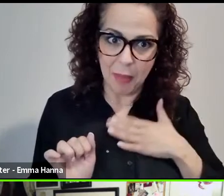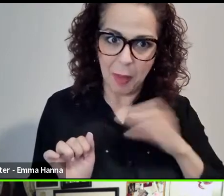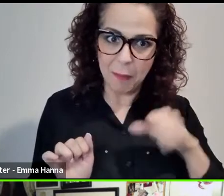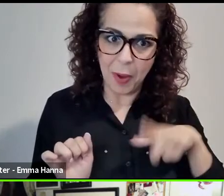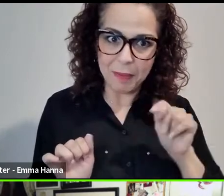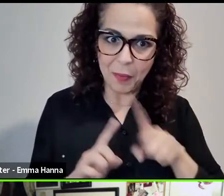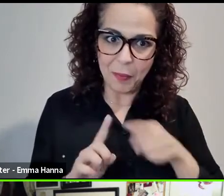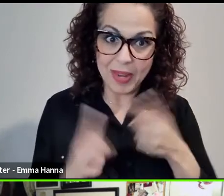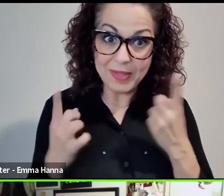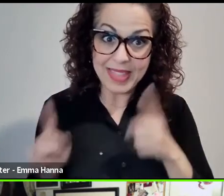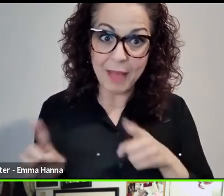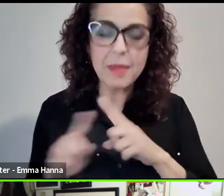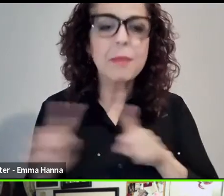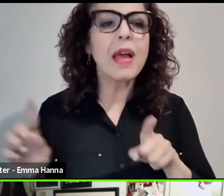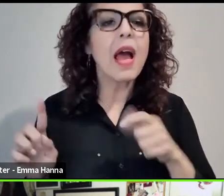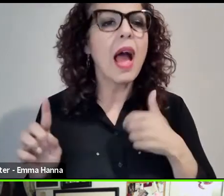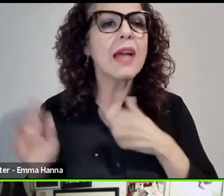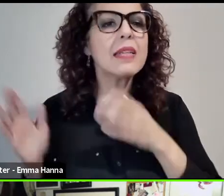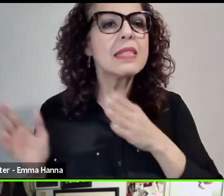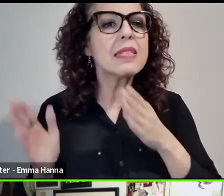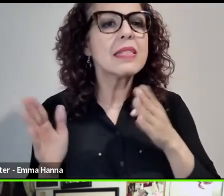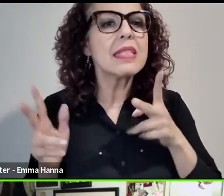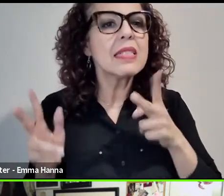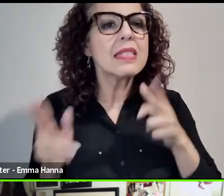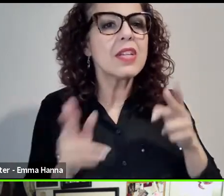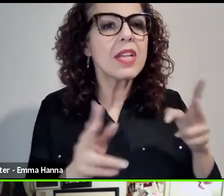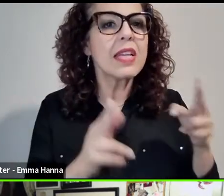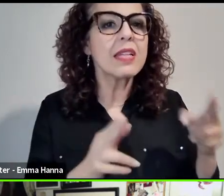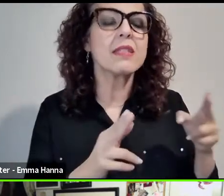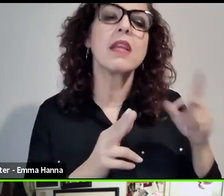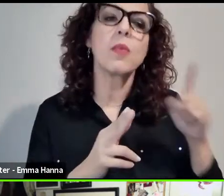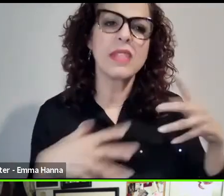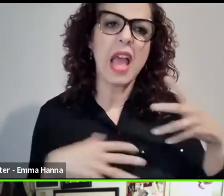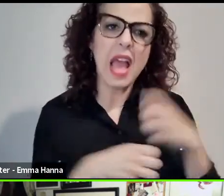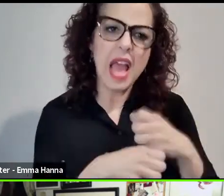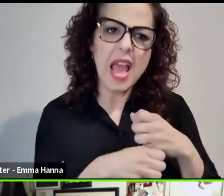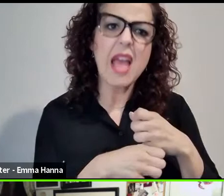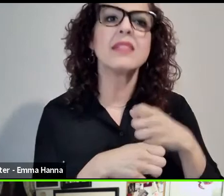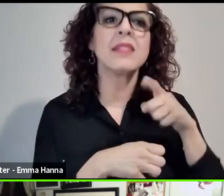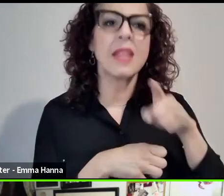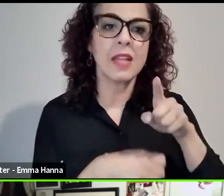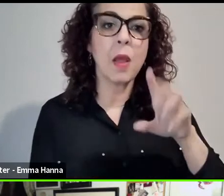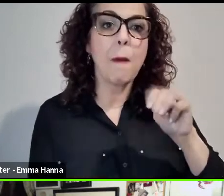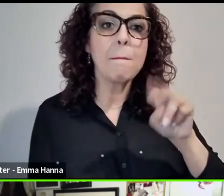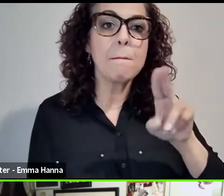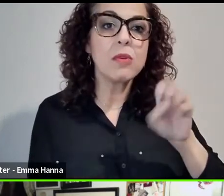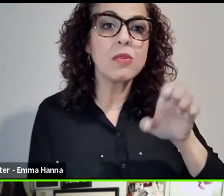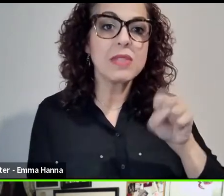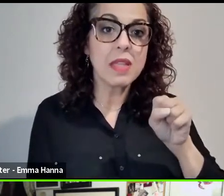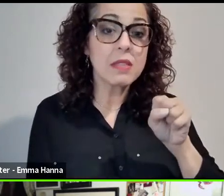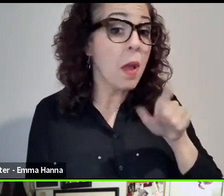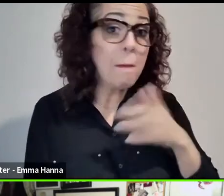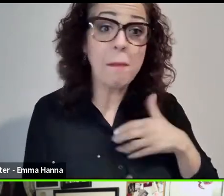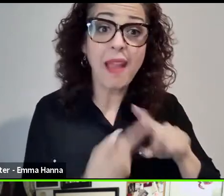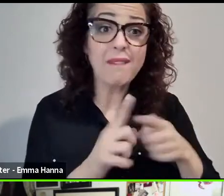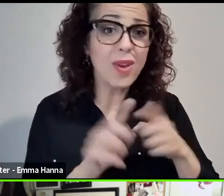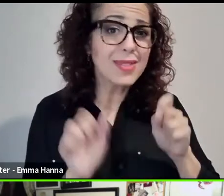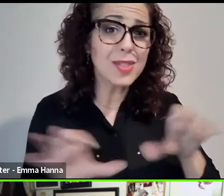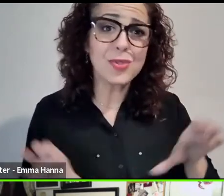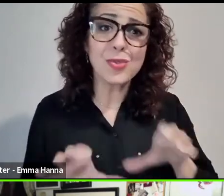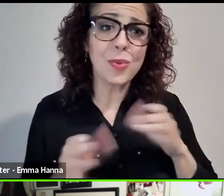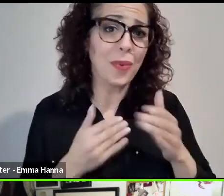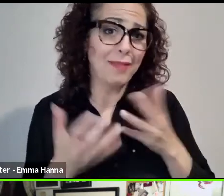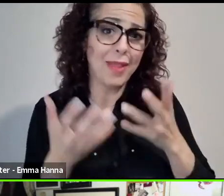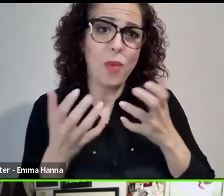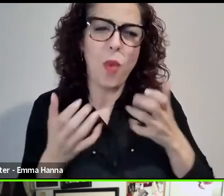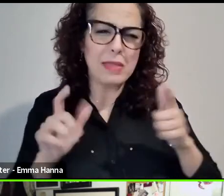happening, but I did a series called Annotated Muses where my friends could do whatever they wanted to with these